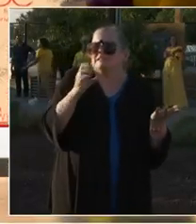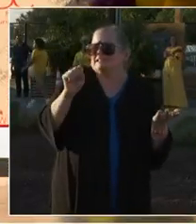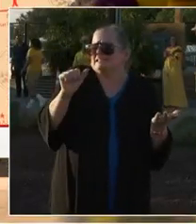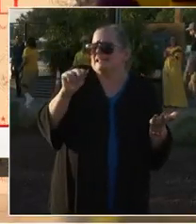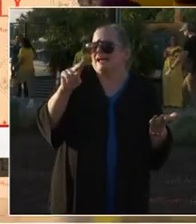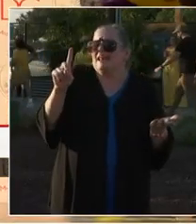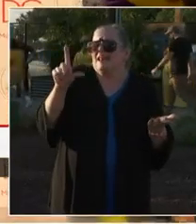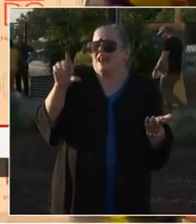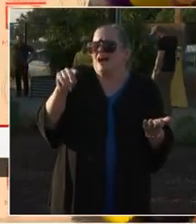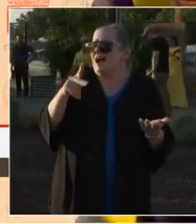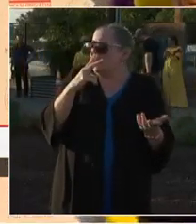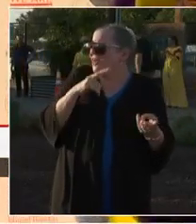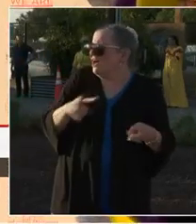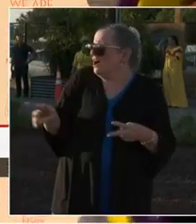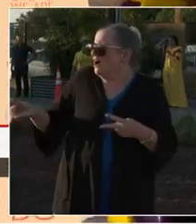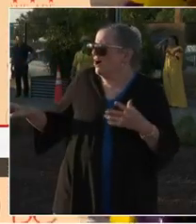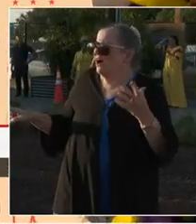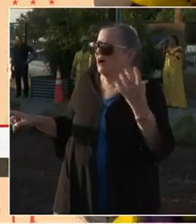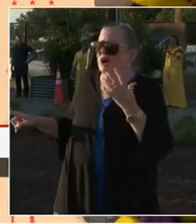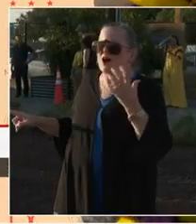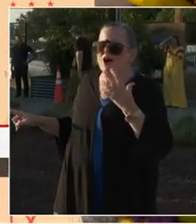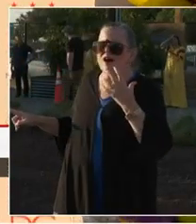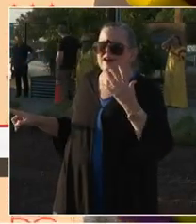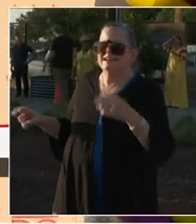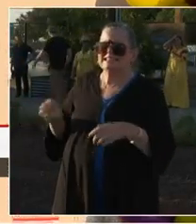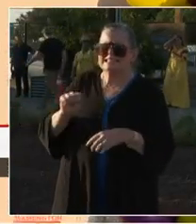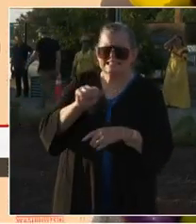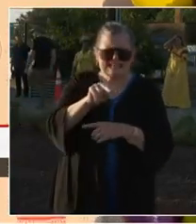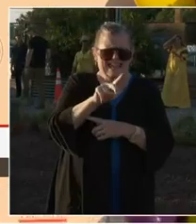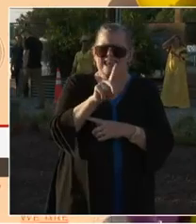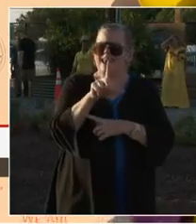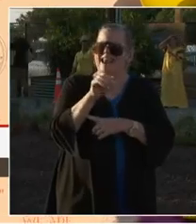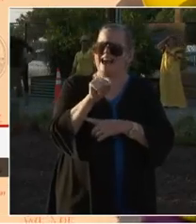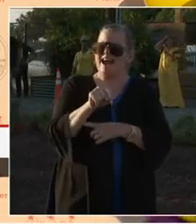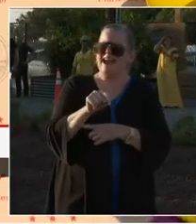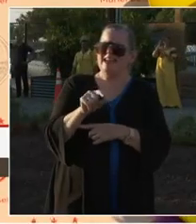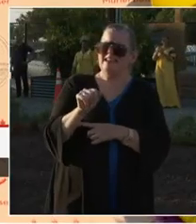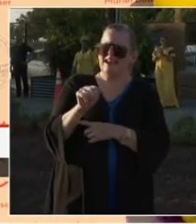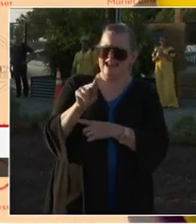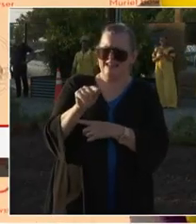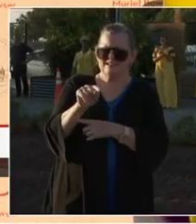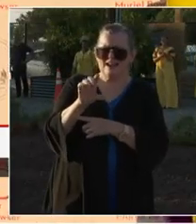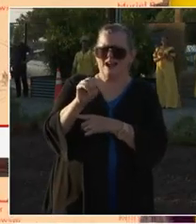lovely? Sandlot and Acacia, and I think this is its